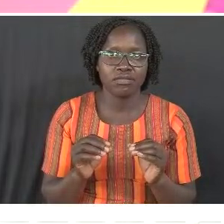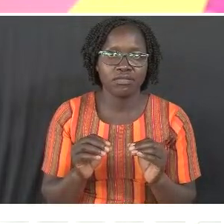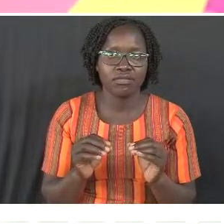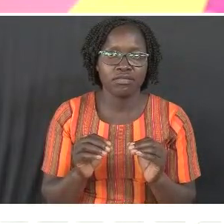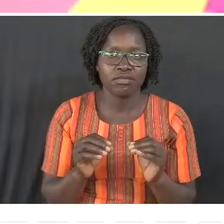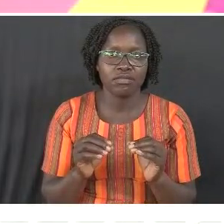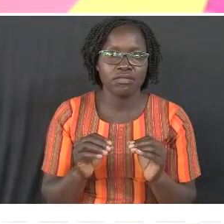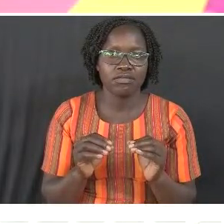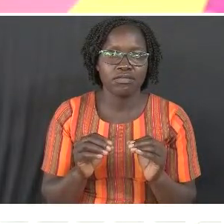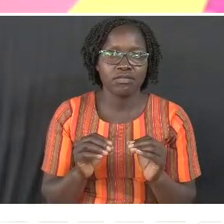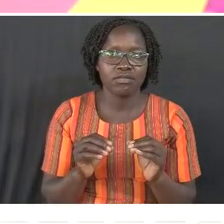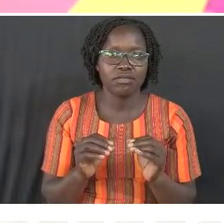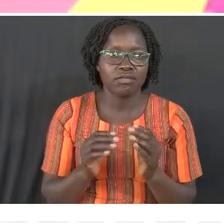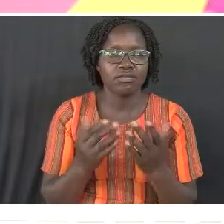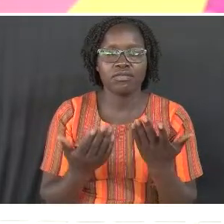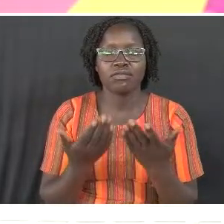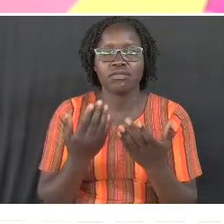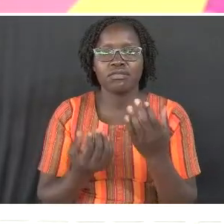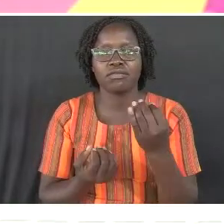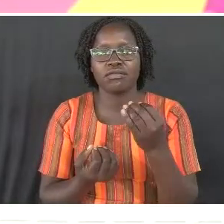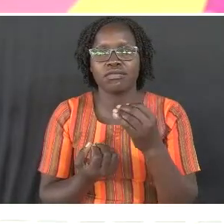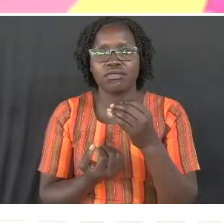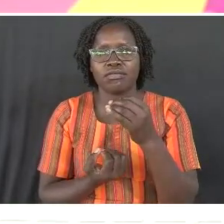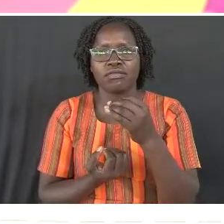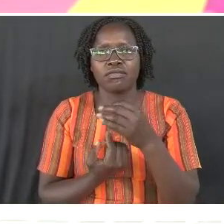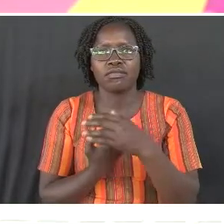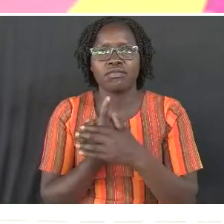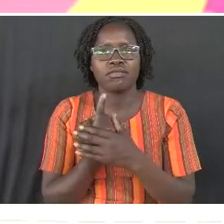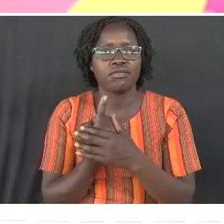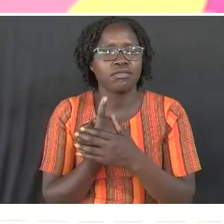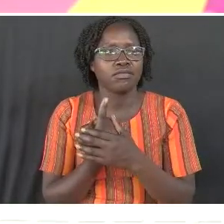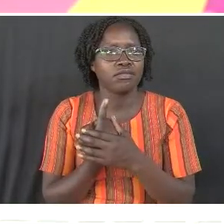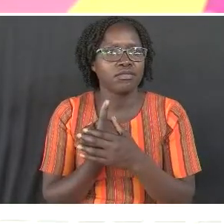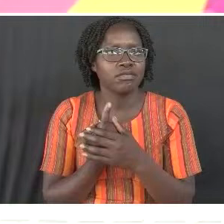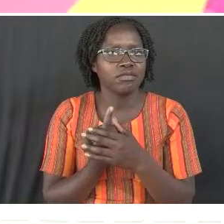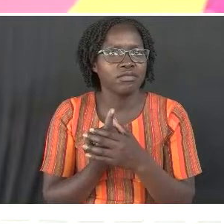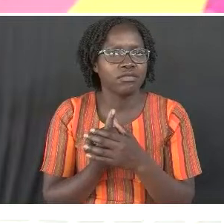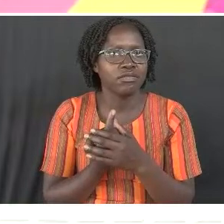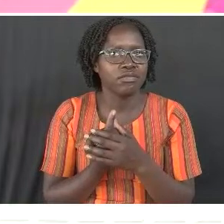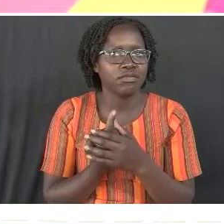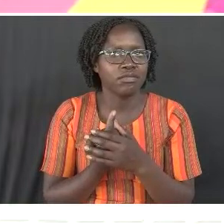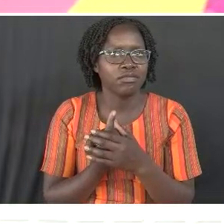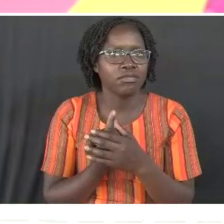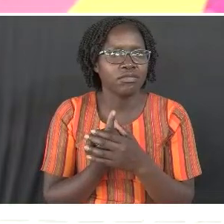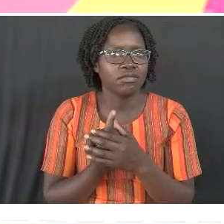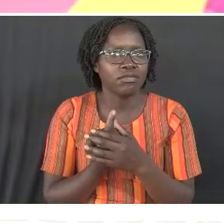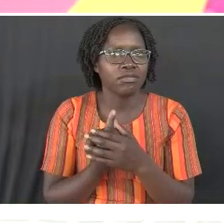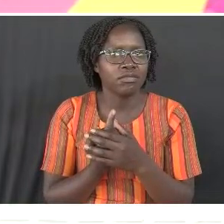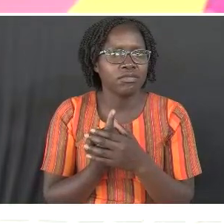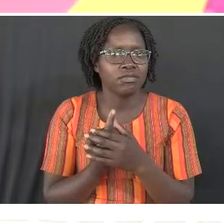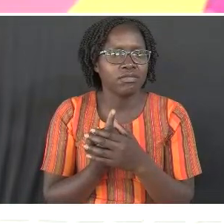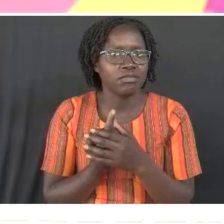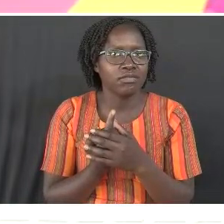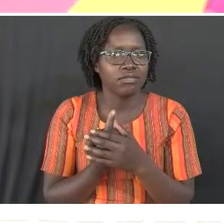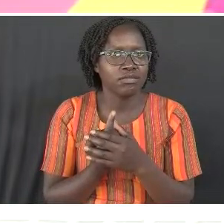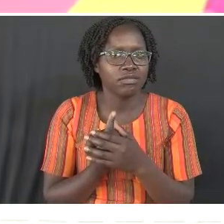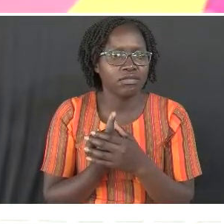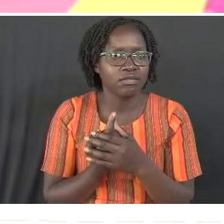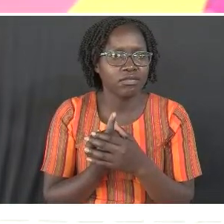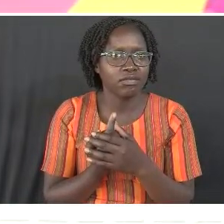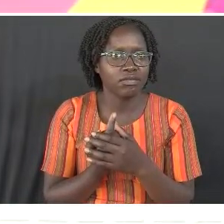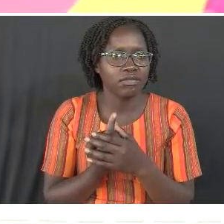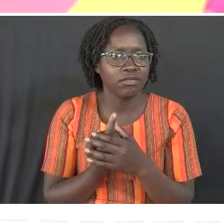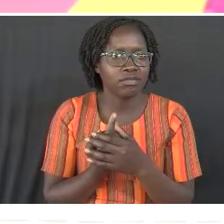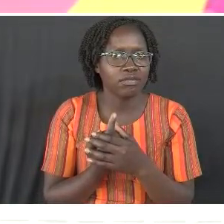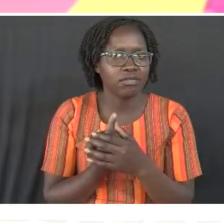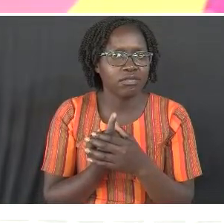start growing either on the inside, you start noticing maybe there are other teeth coming out inside the